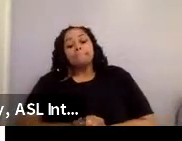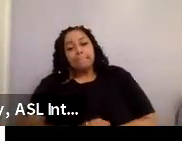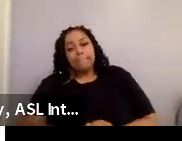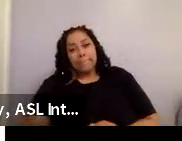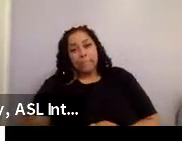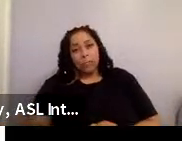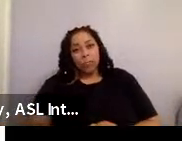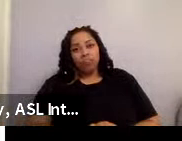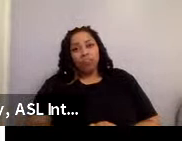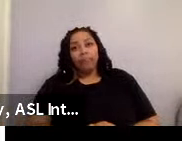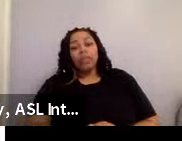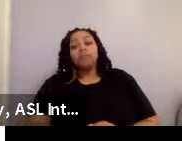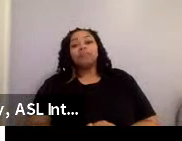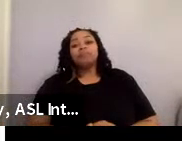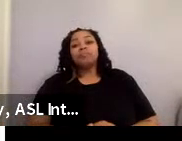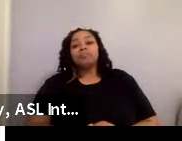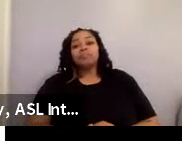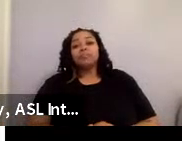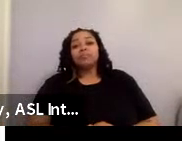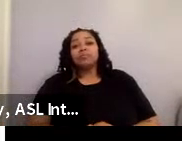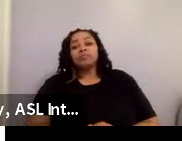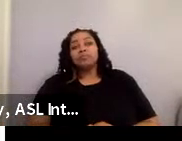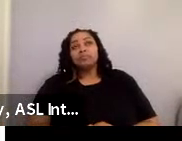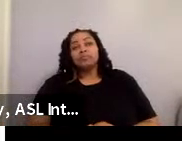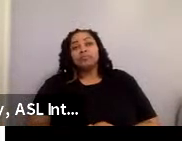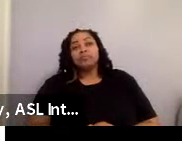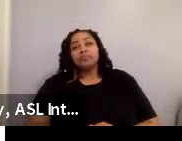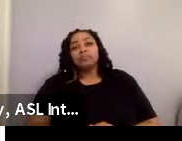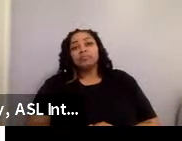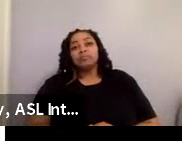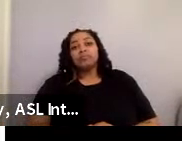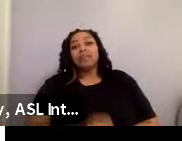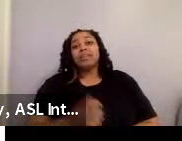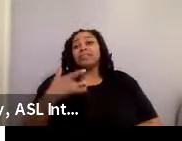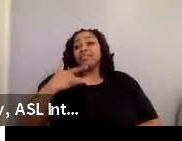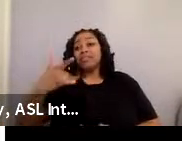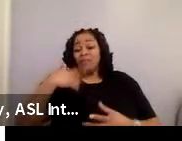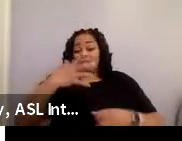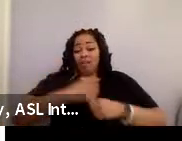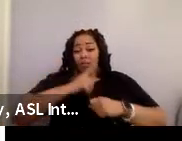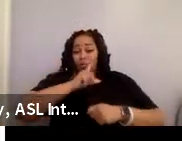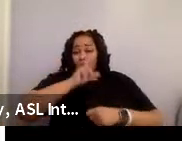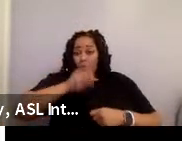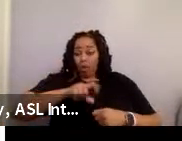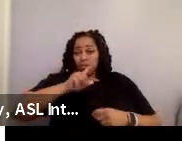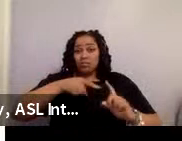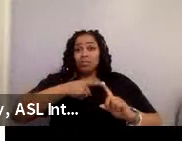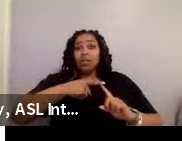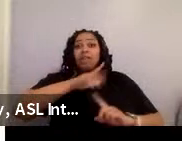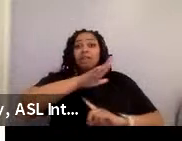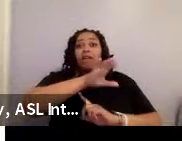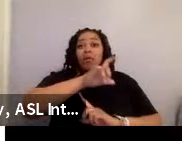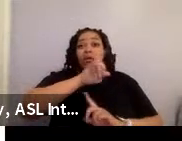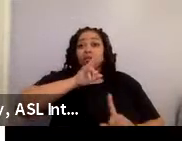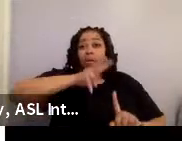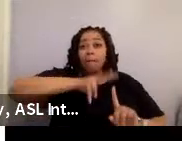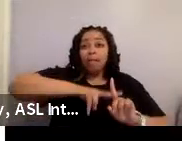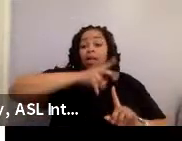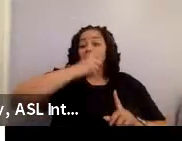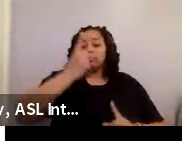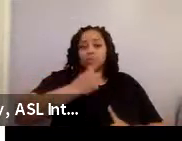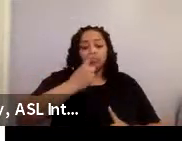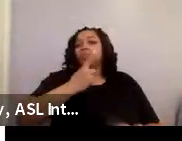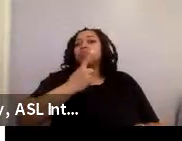Slide 37. Generally, when we receive questions about whether 508 applies to something,